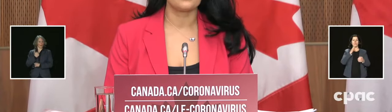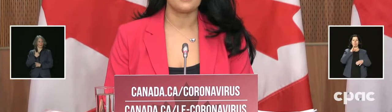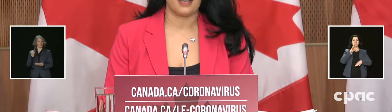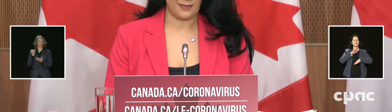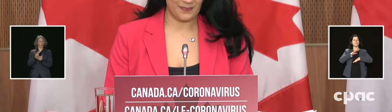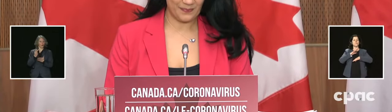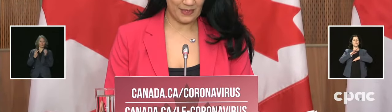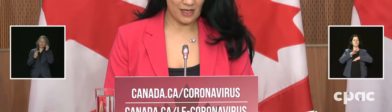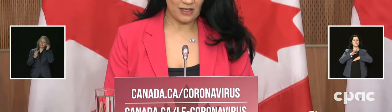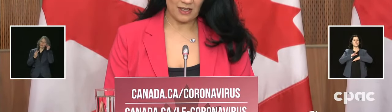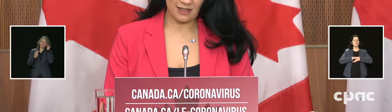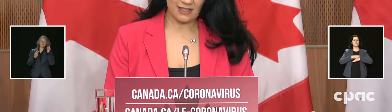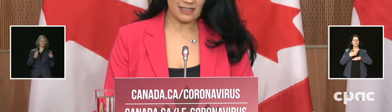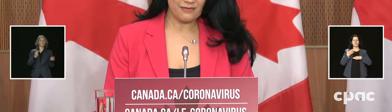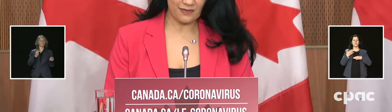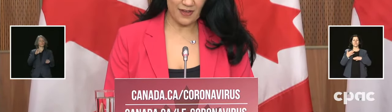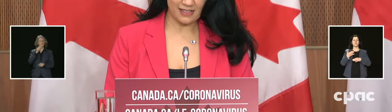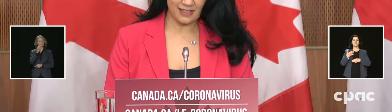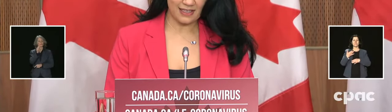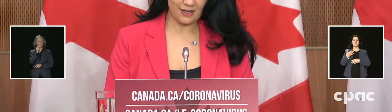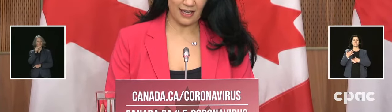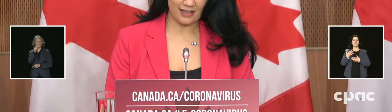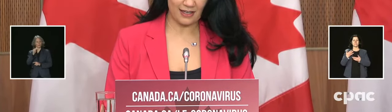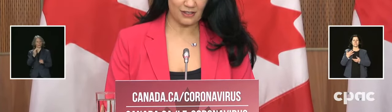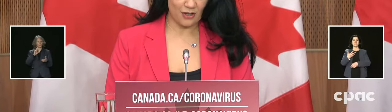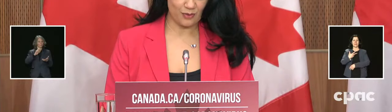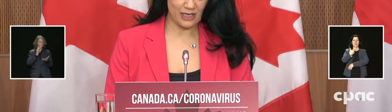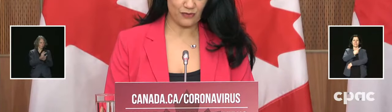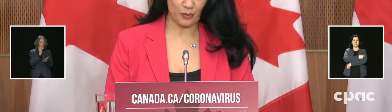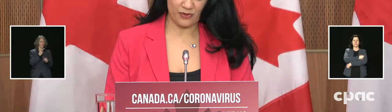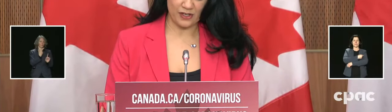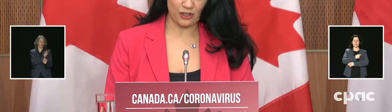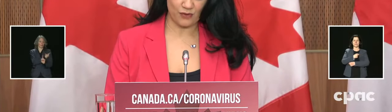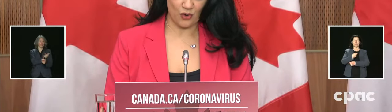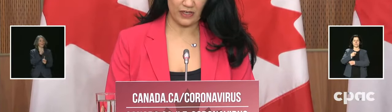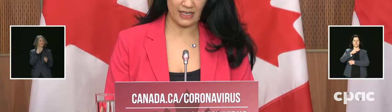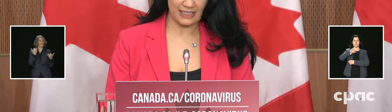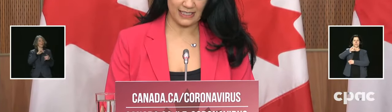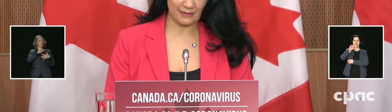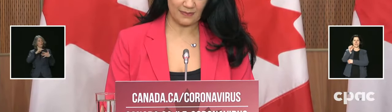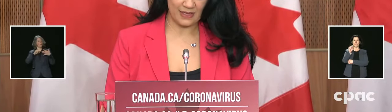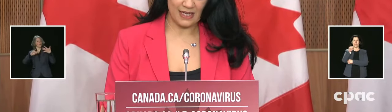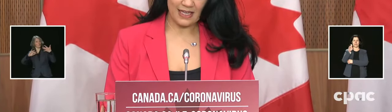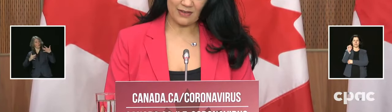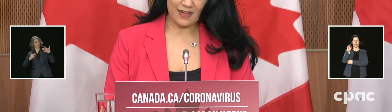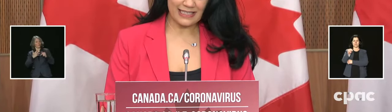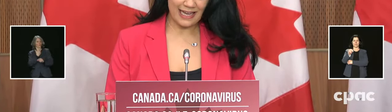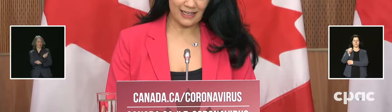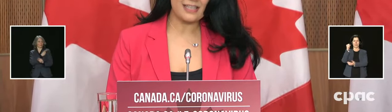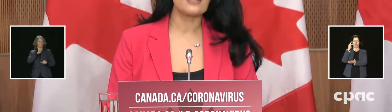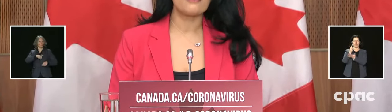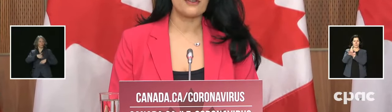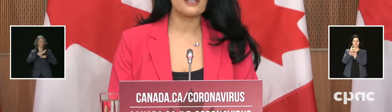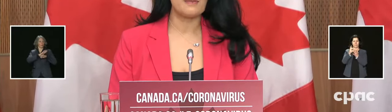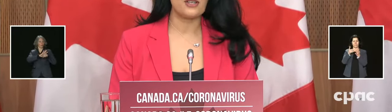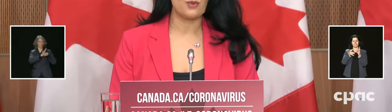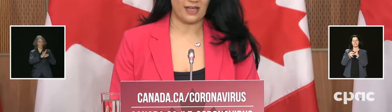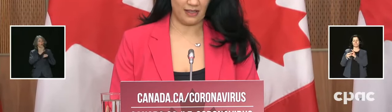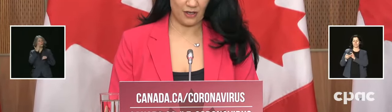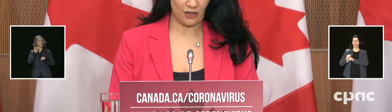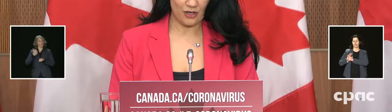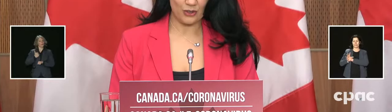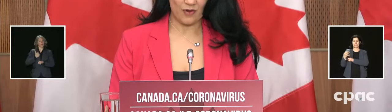by Janssen Inc. This is the 5th vaccine that Health Canada has authorized for the prevention of COVID-19. In fact, Canada is the first